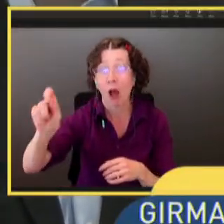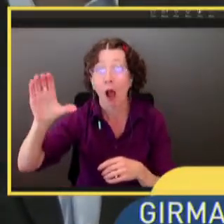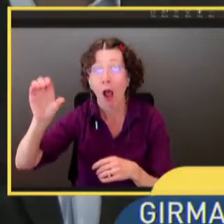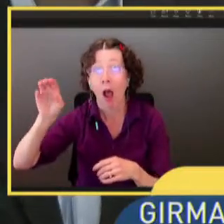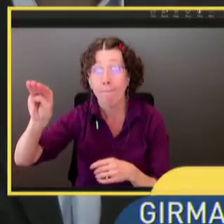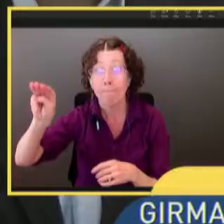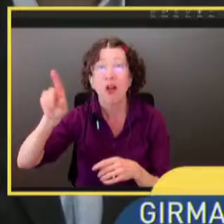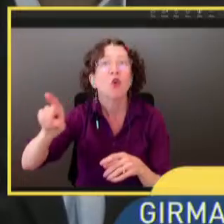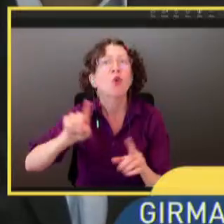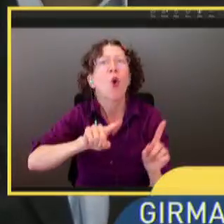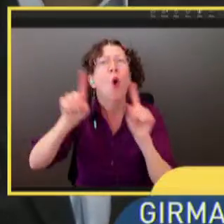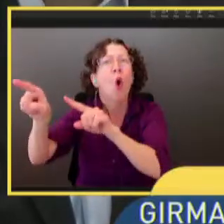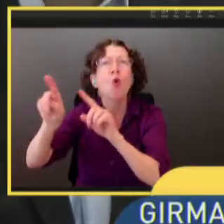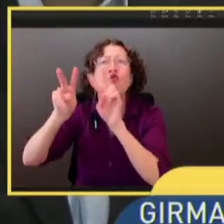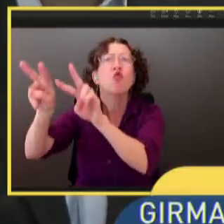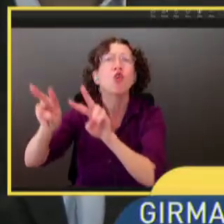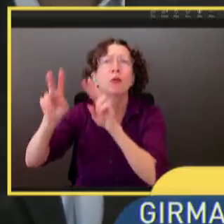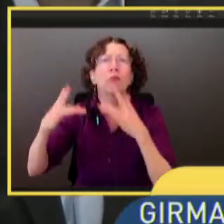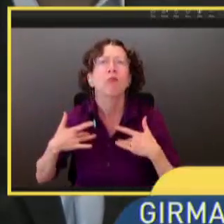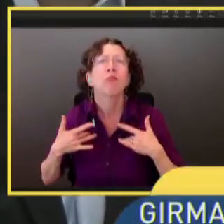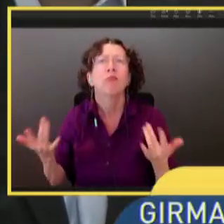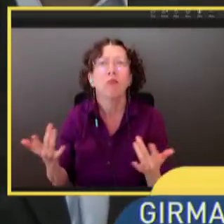the one that I've been uplifting from the beginning,